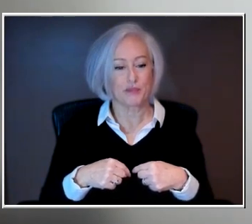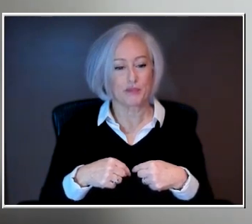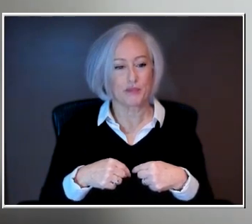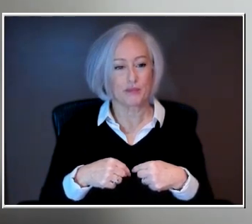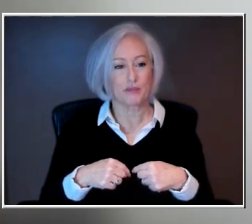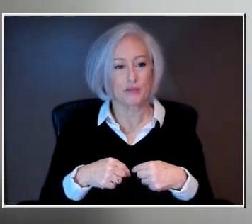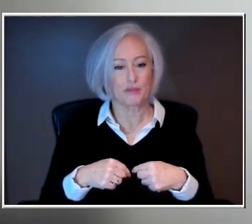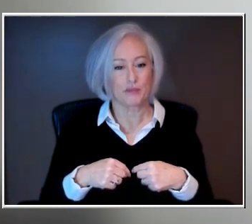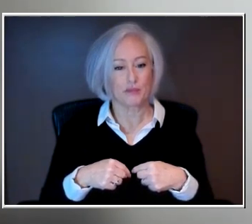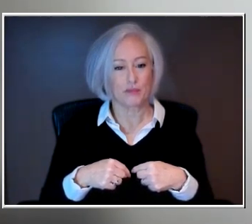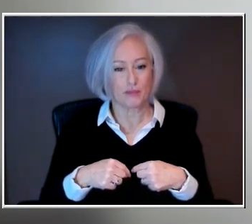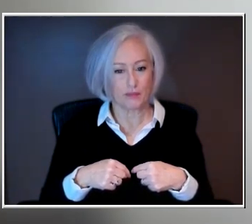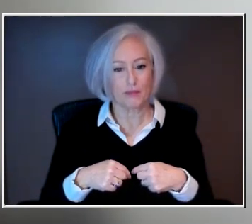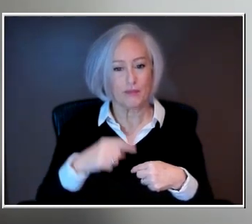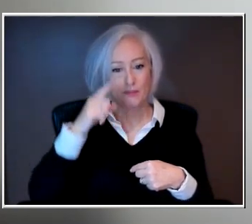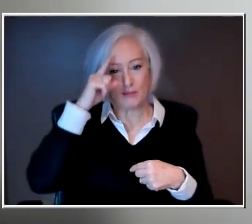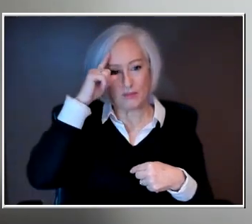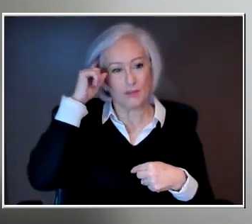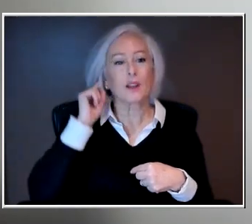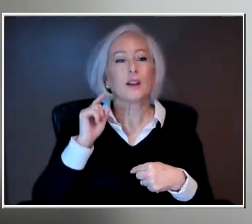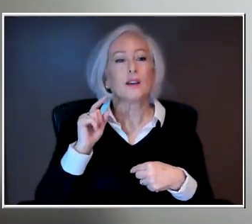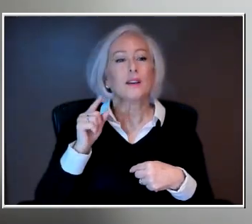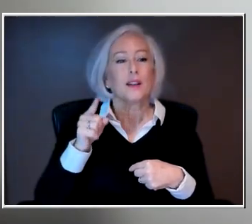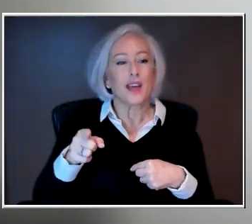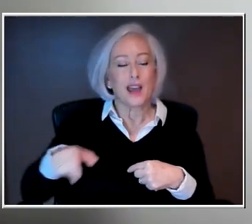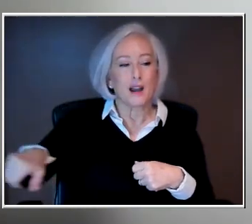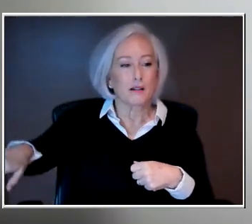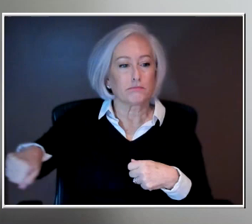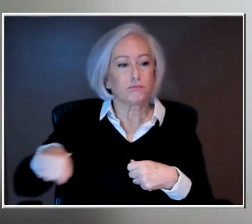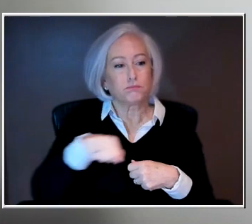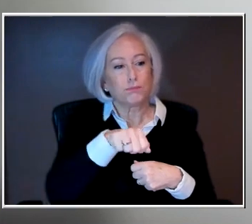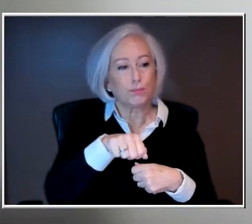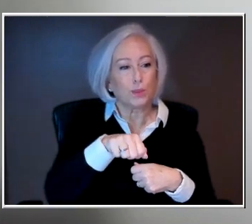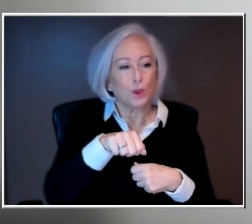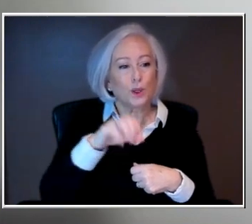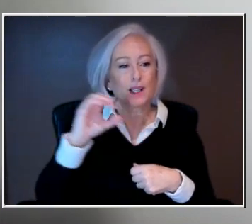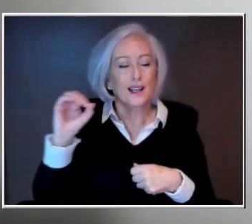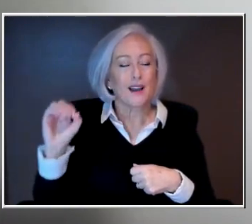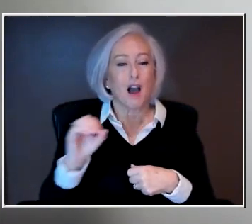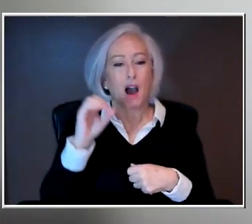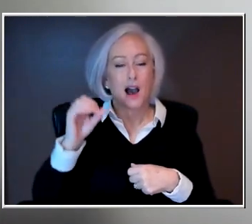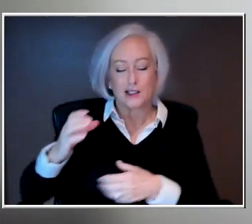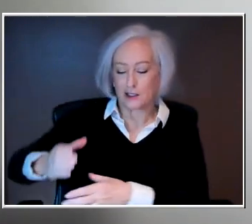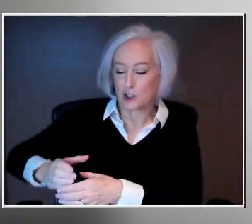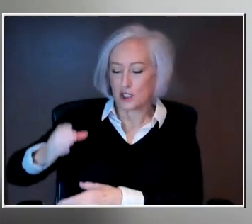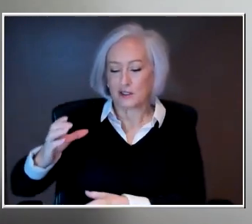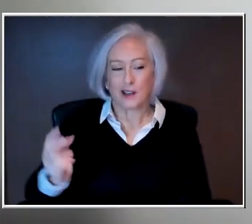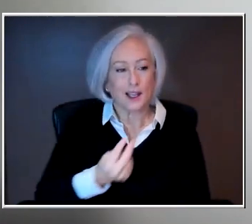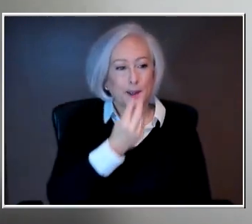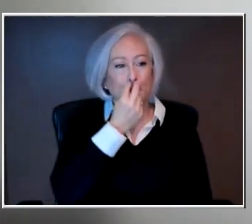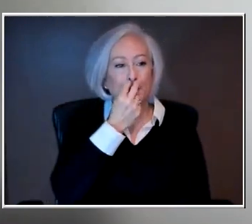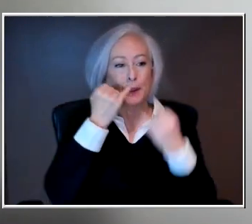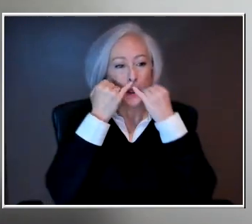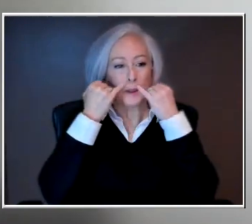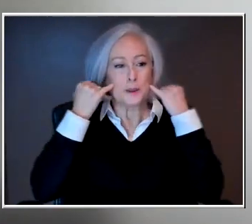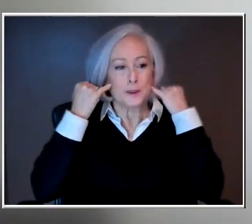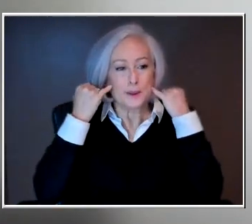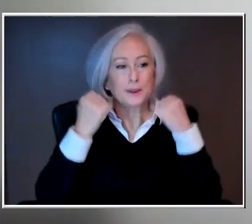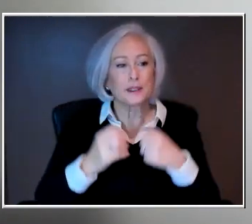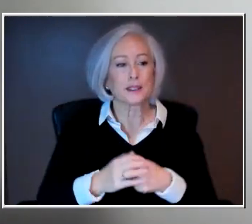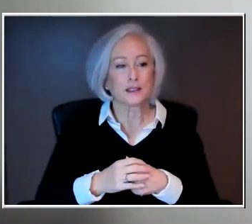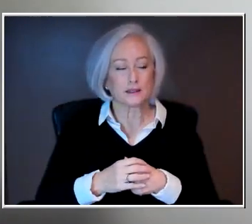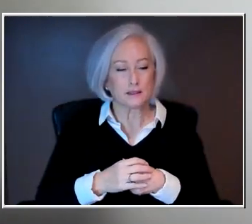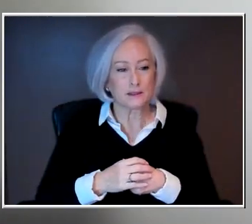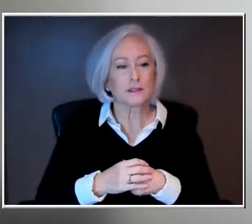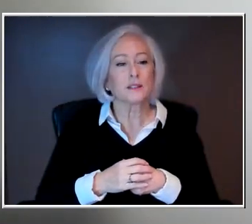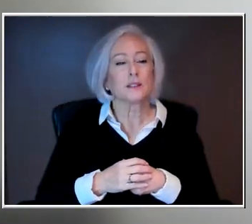they're pulling their oxygen tank with them, or the last game a couple games